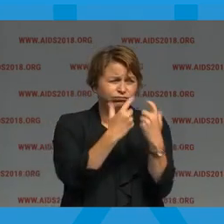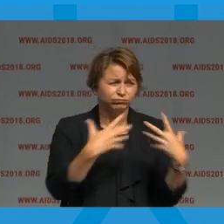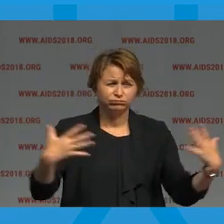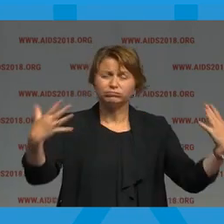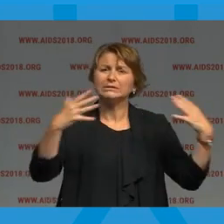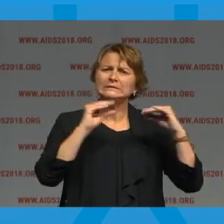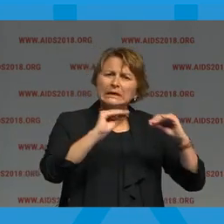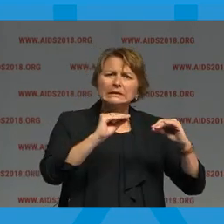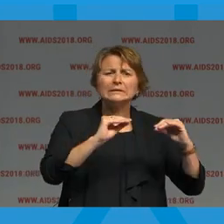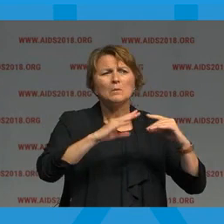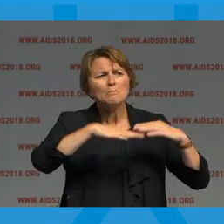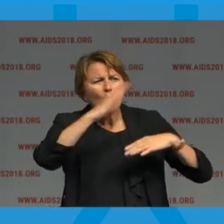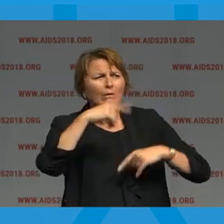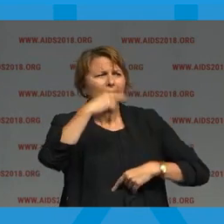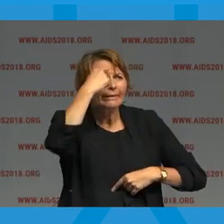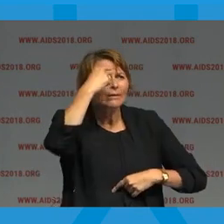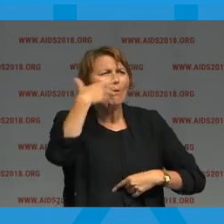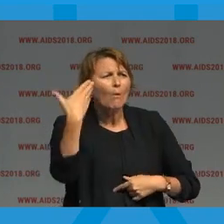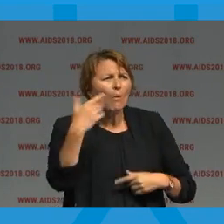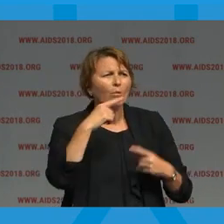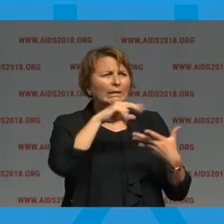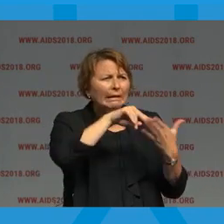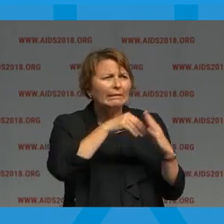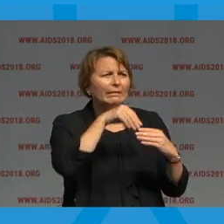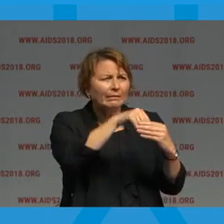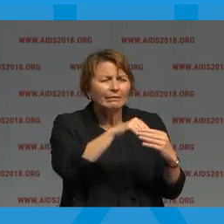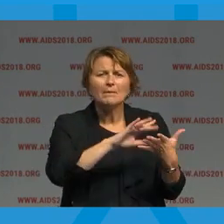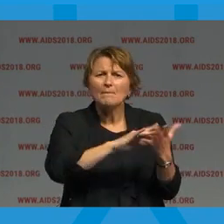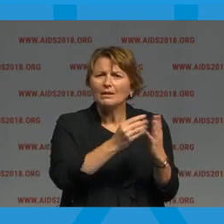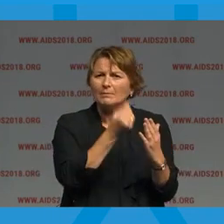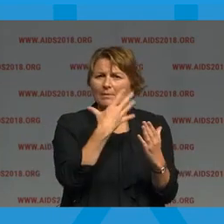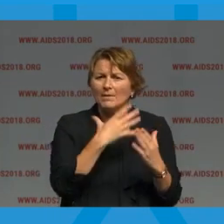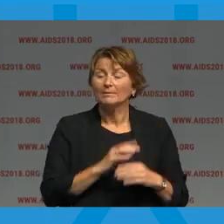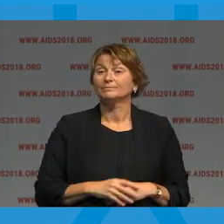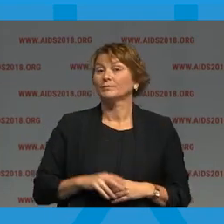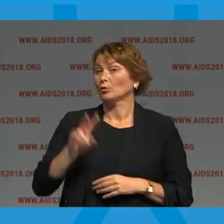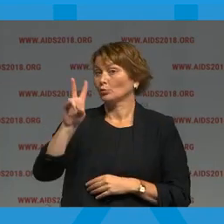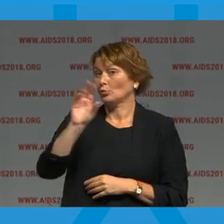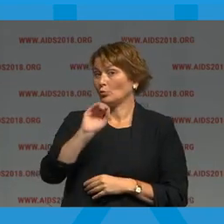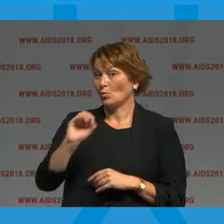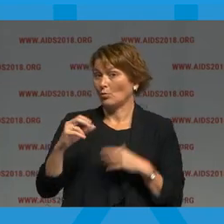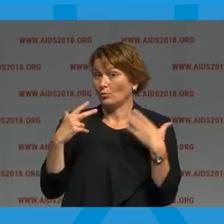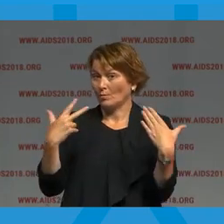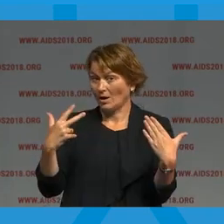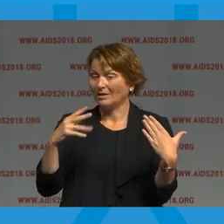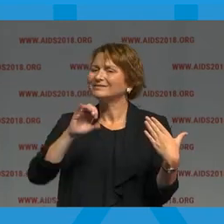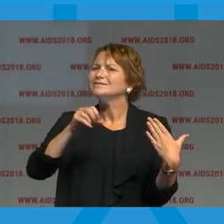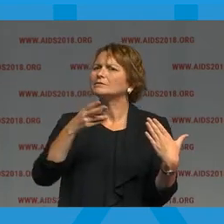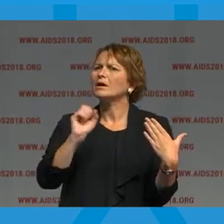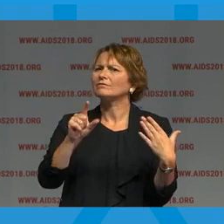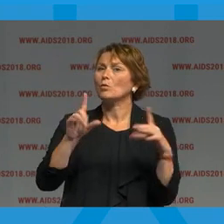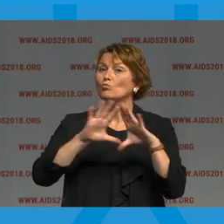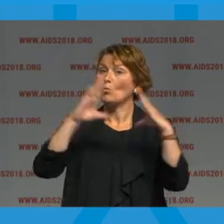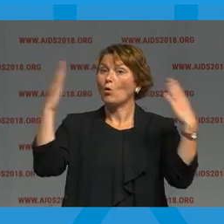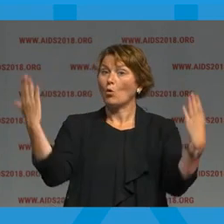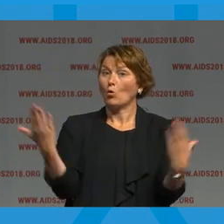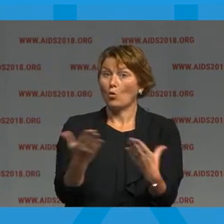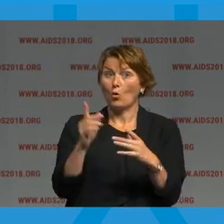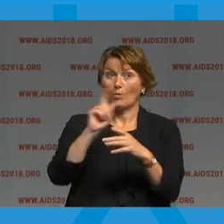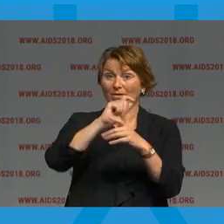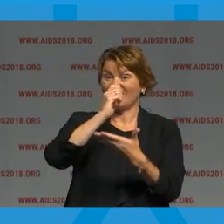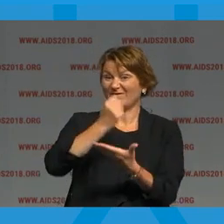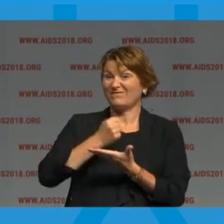and techniques for PMTCD. Since 2008, Chevron has partnered with Global Fund to fight